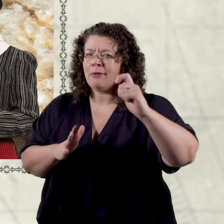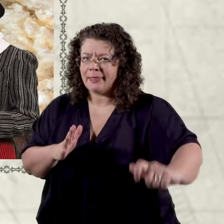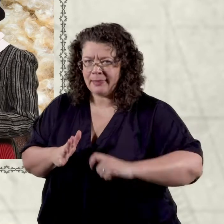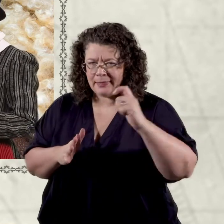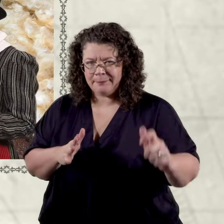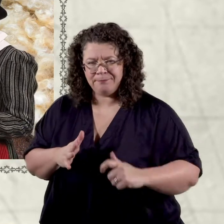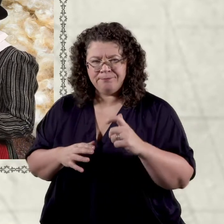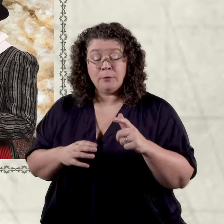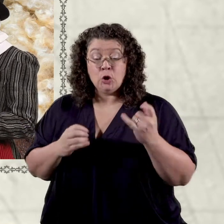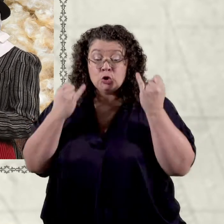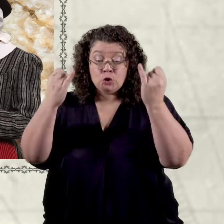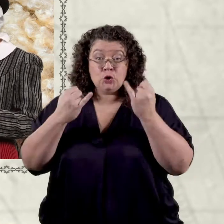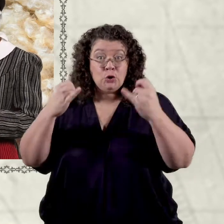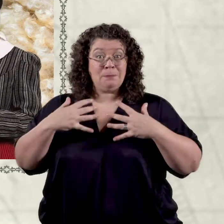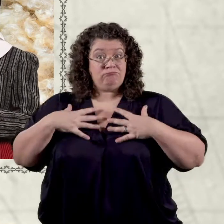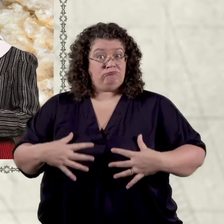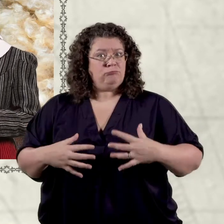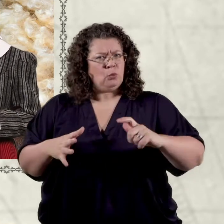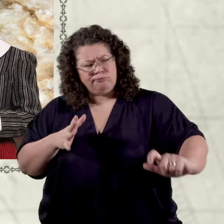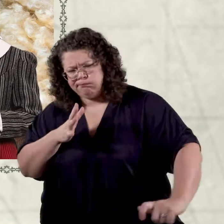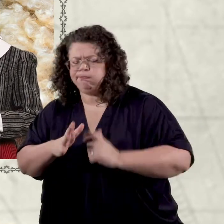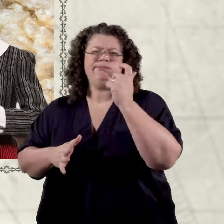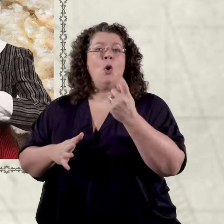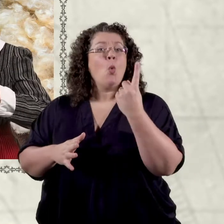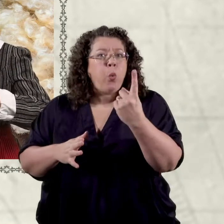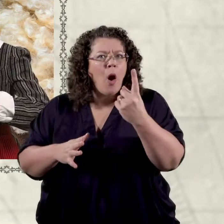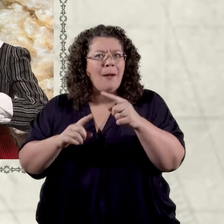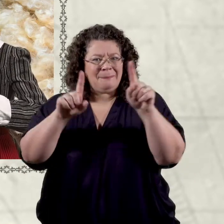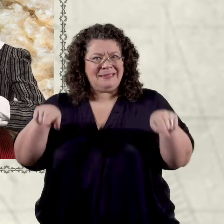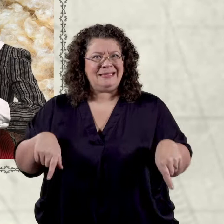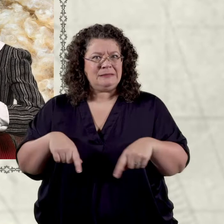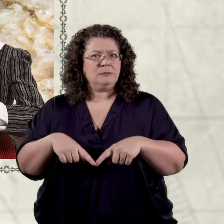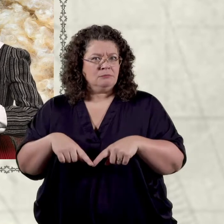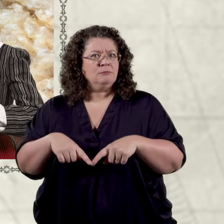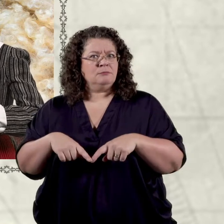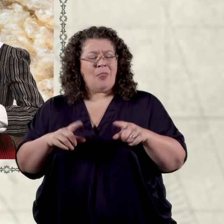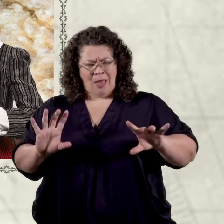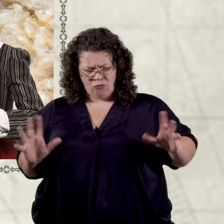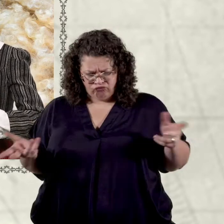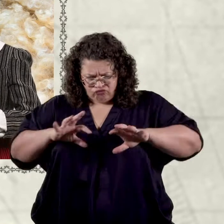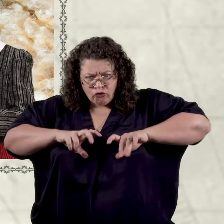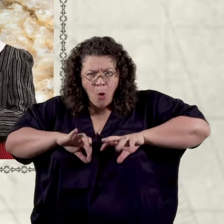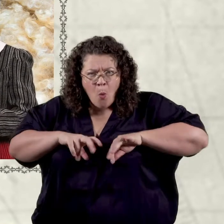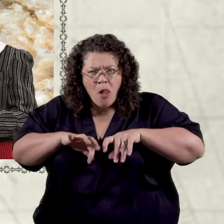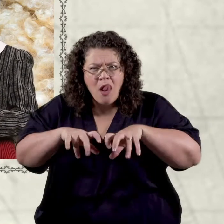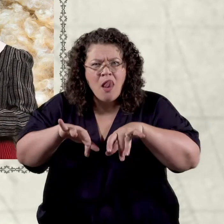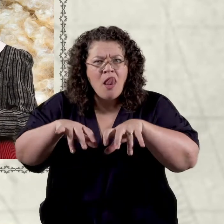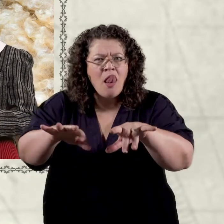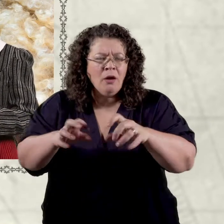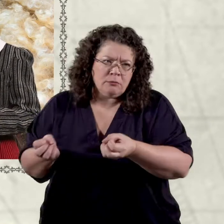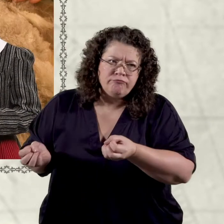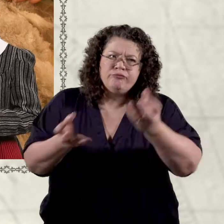shearing. The sheep's coat would be sheared in one piece, then rolled, ready to make it easy to take to the woolen